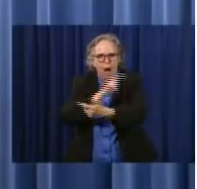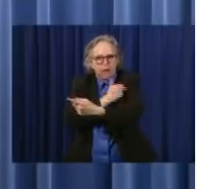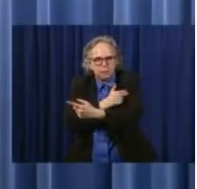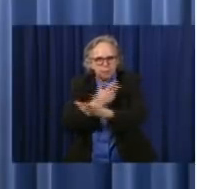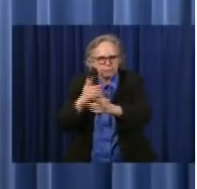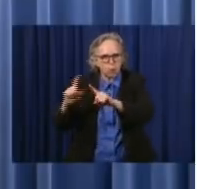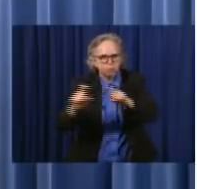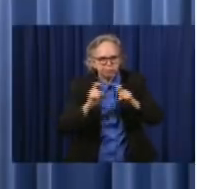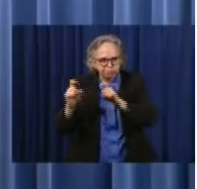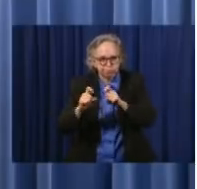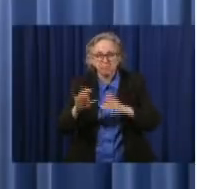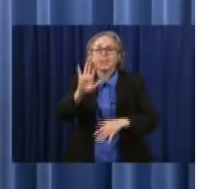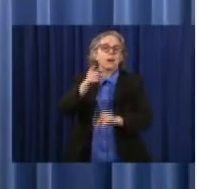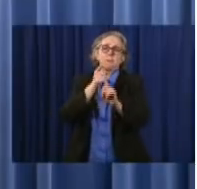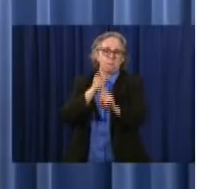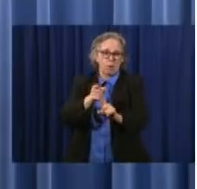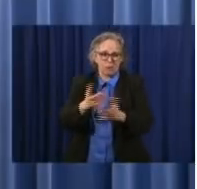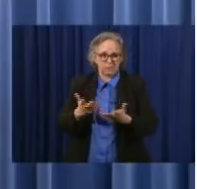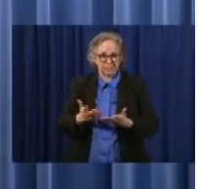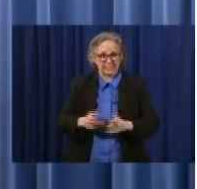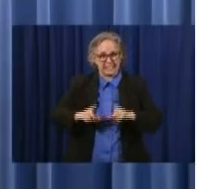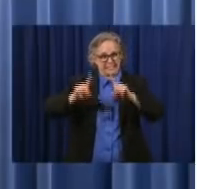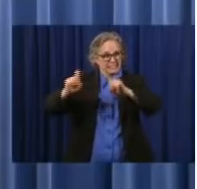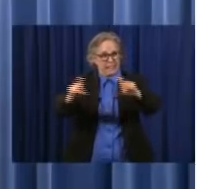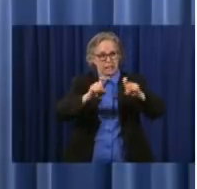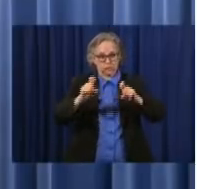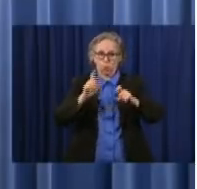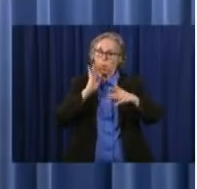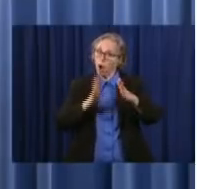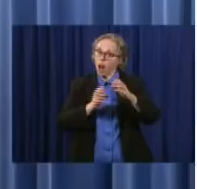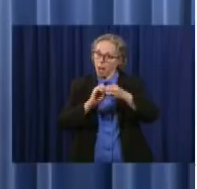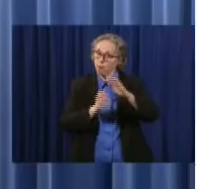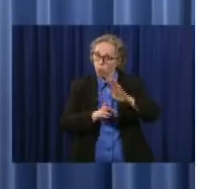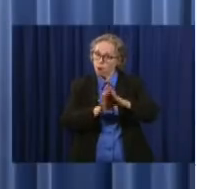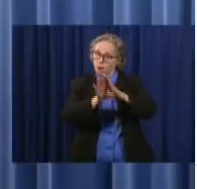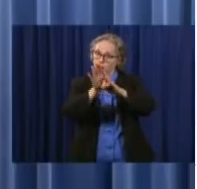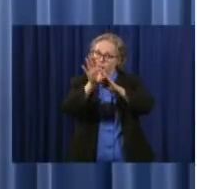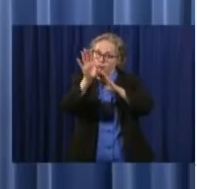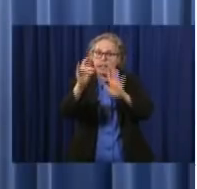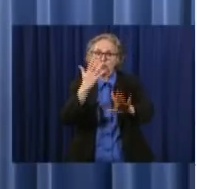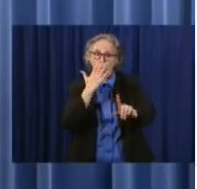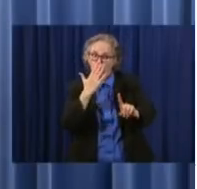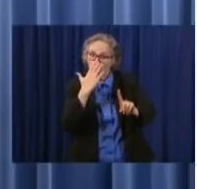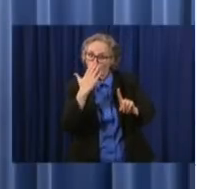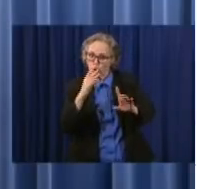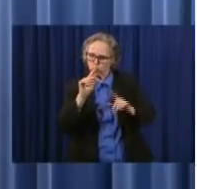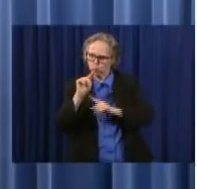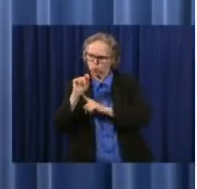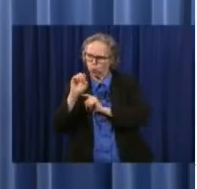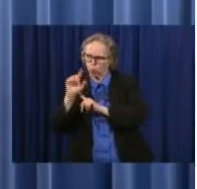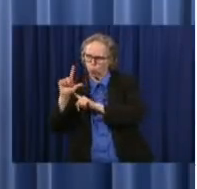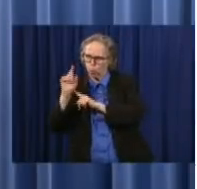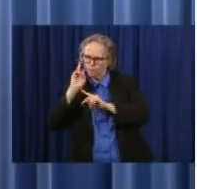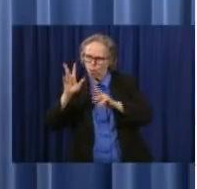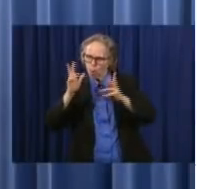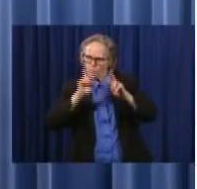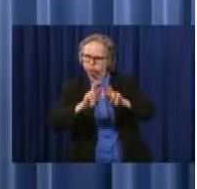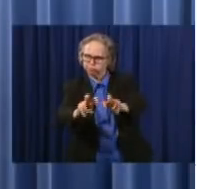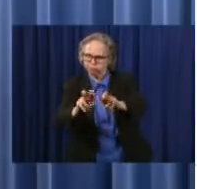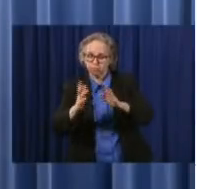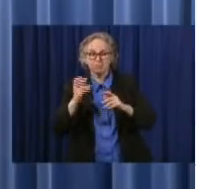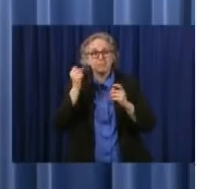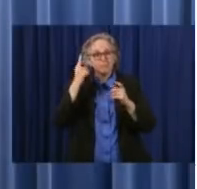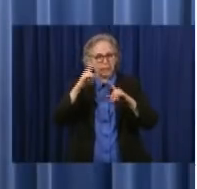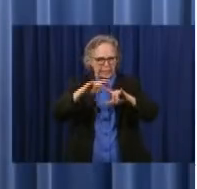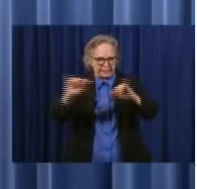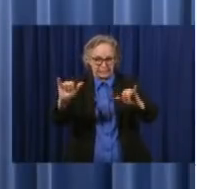is you're going to see the testing continue to go up, which is a very significant tool. At the same time, we're standing up a significant group of